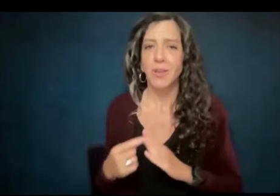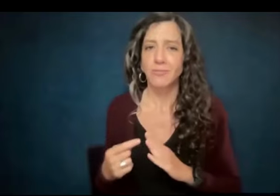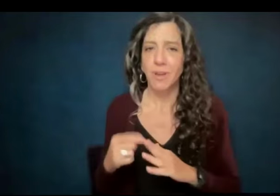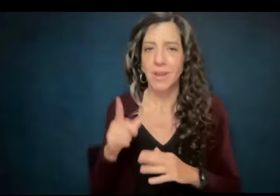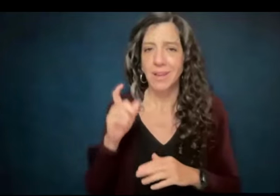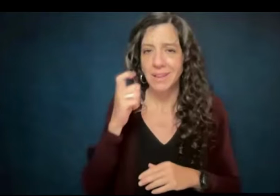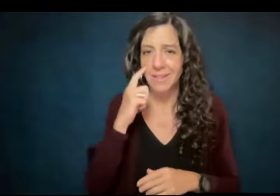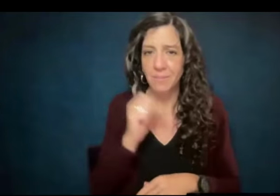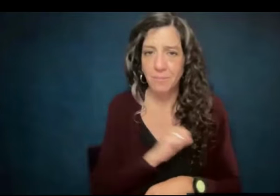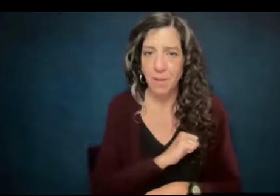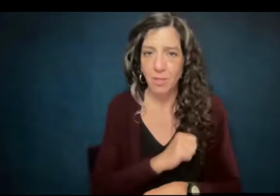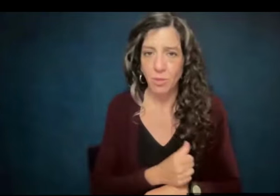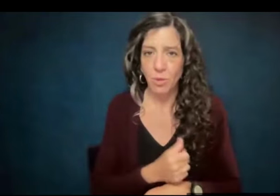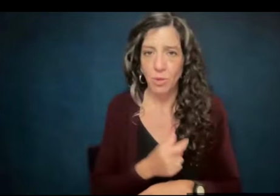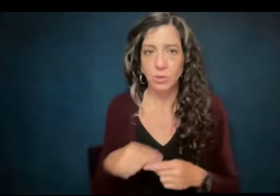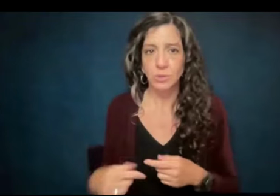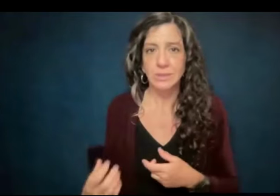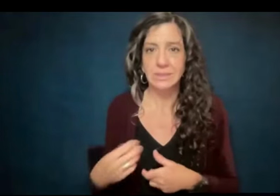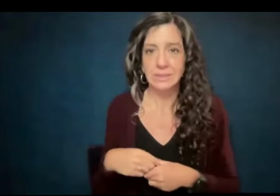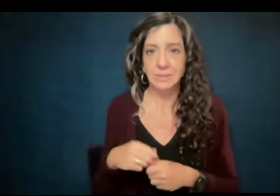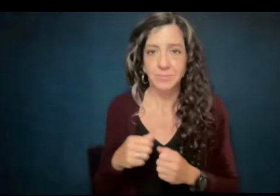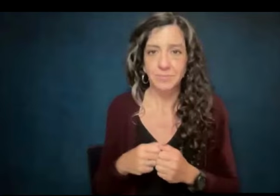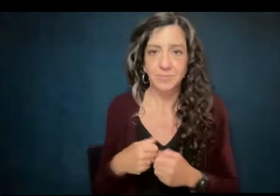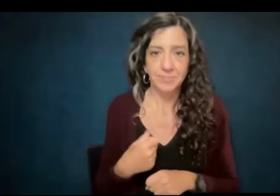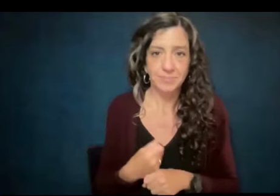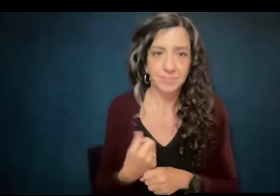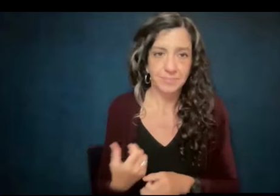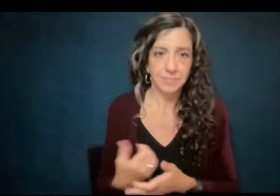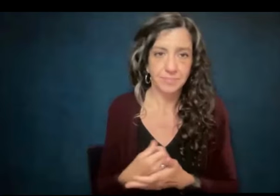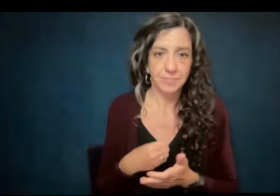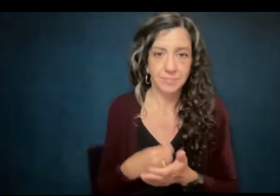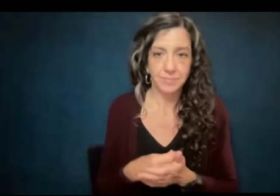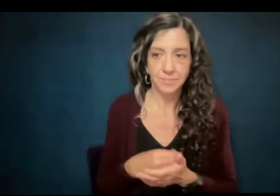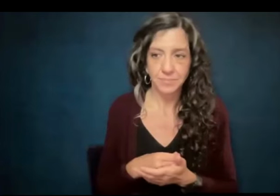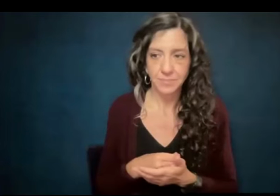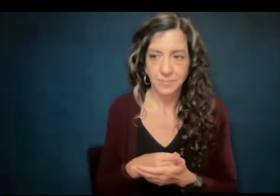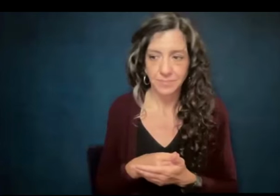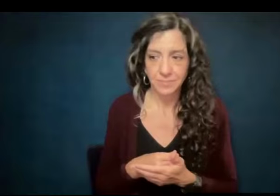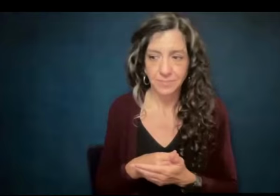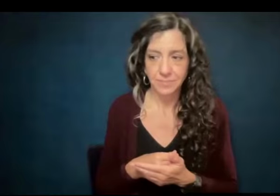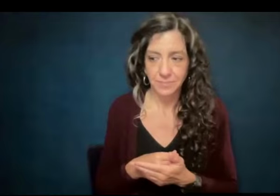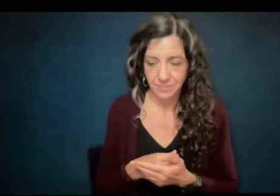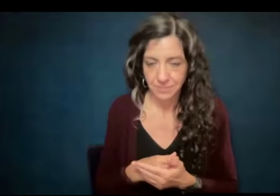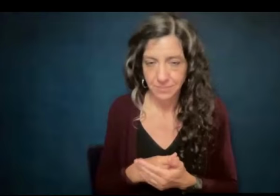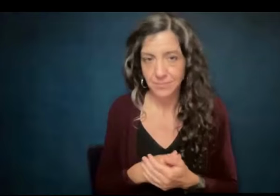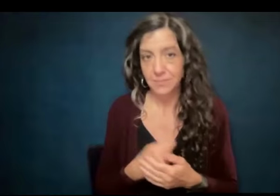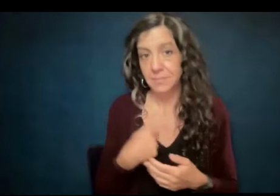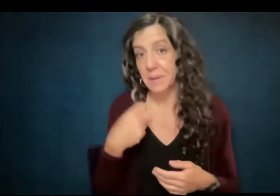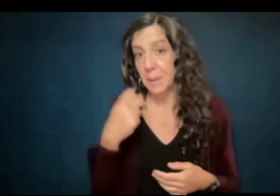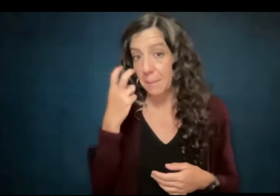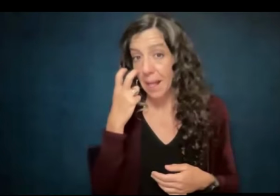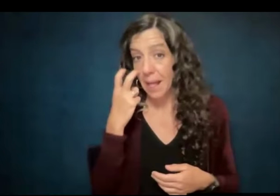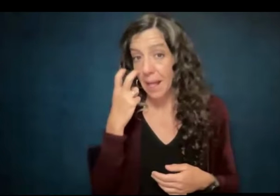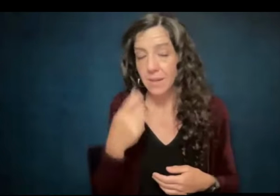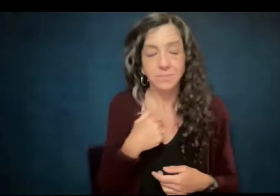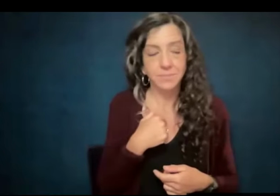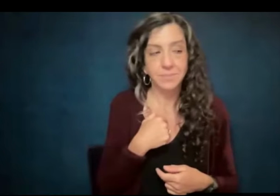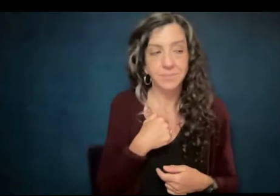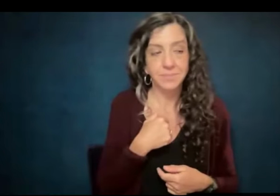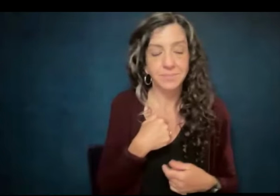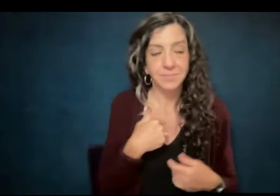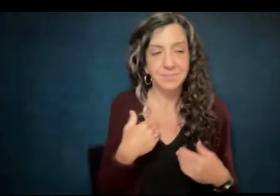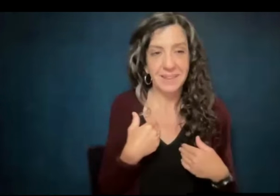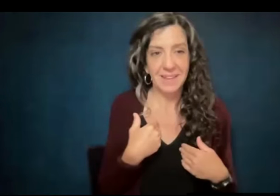government authority to engage in an income producing activity. So if I'm blind and I have